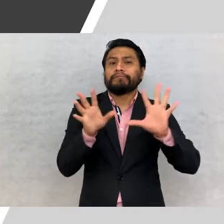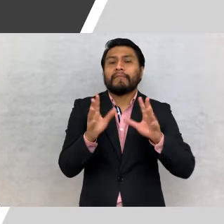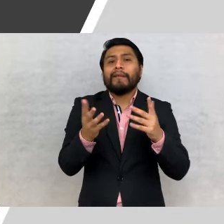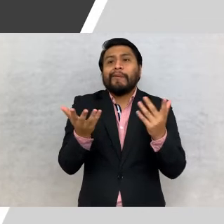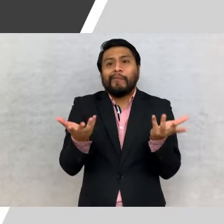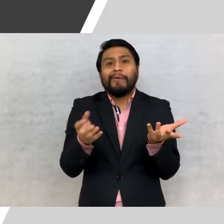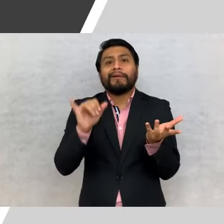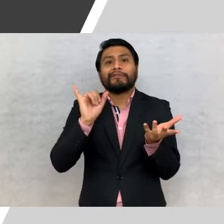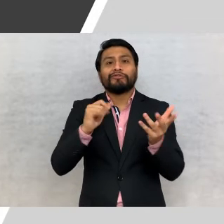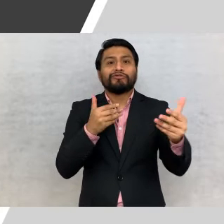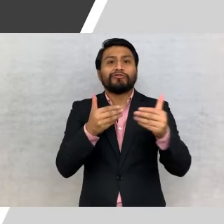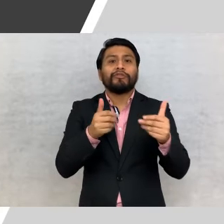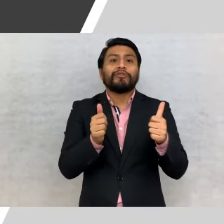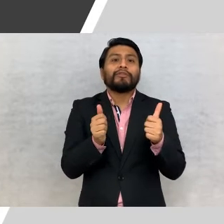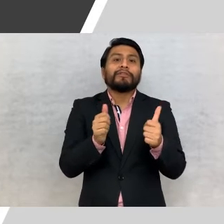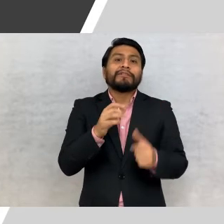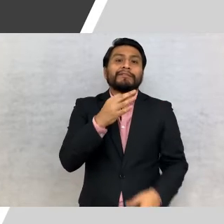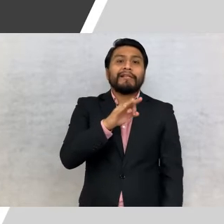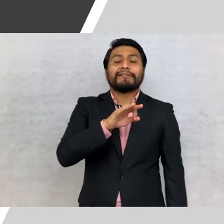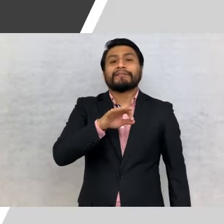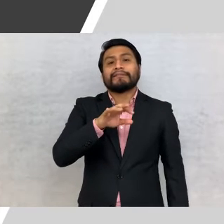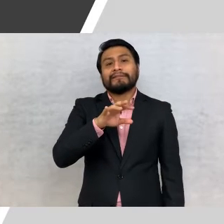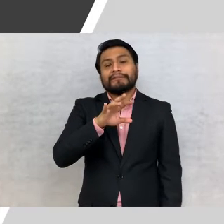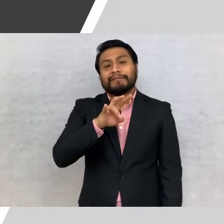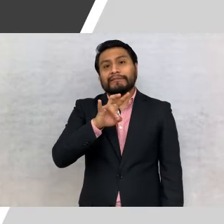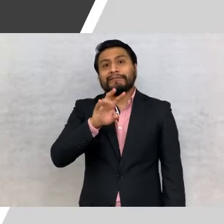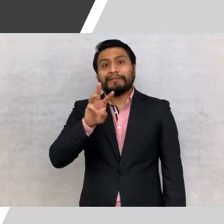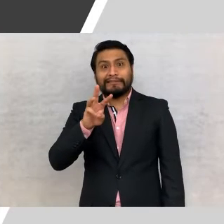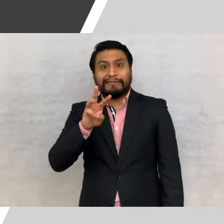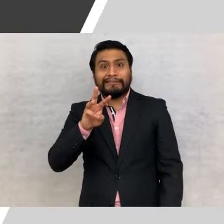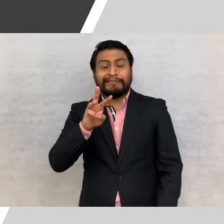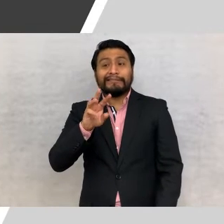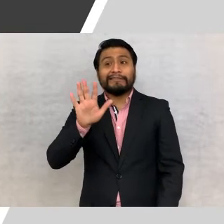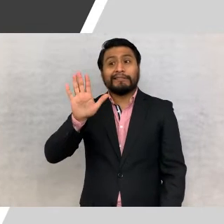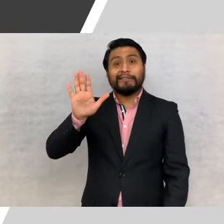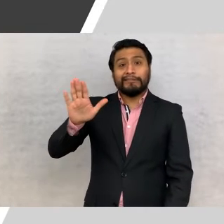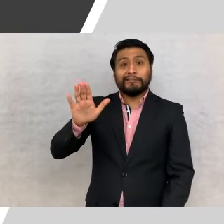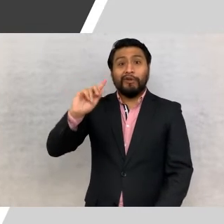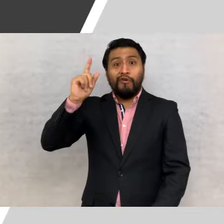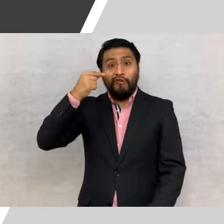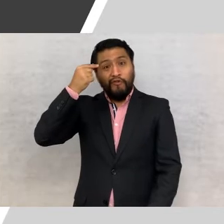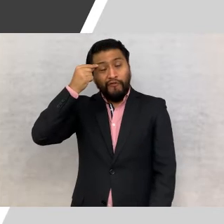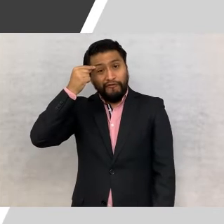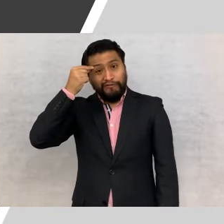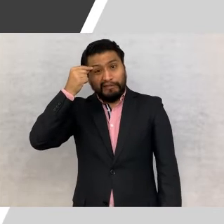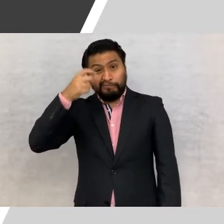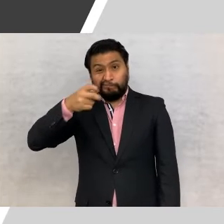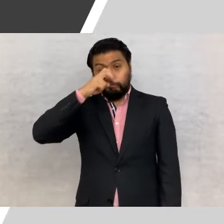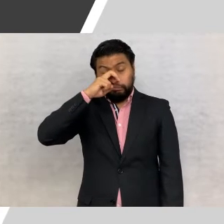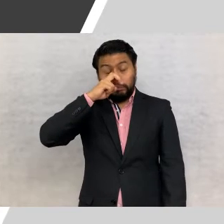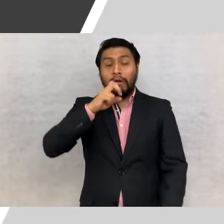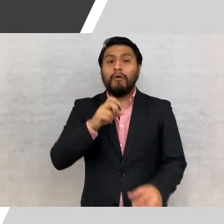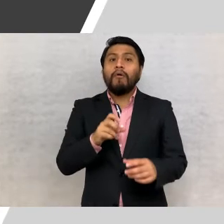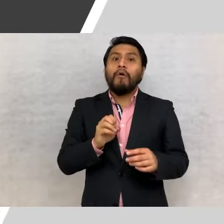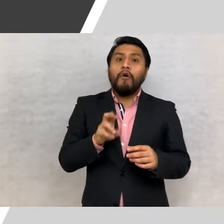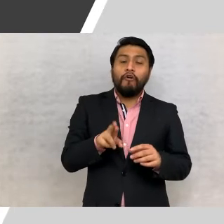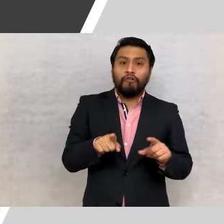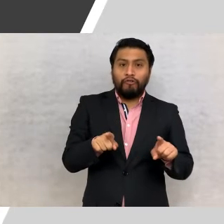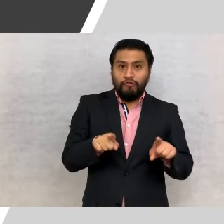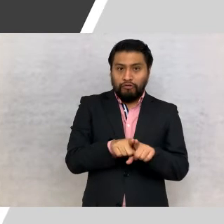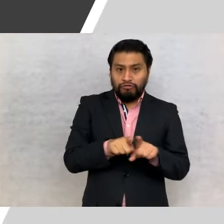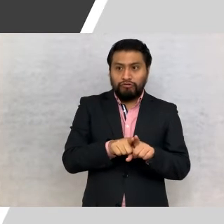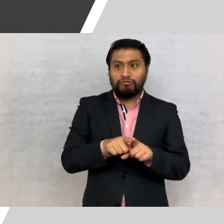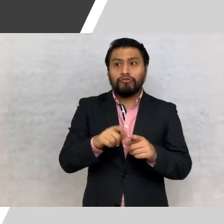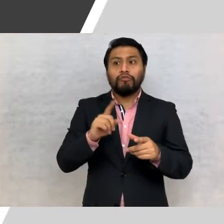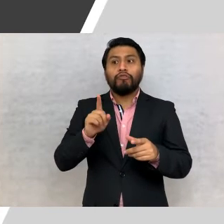those close to the 1976-1983 military dictatorship, or also those